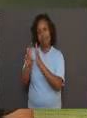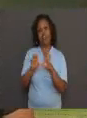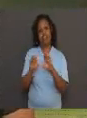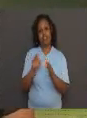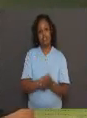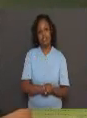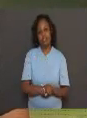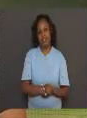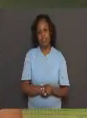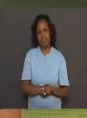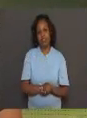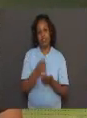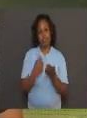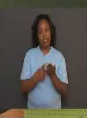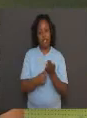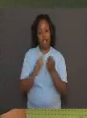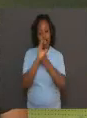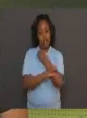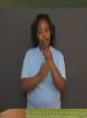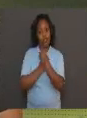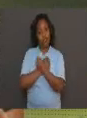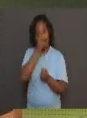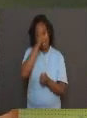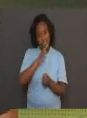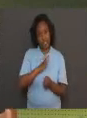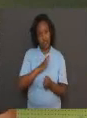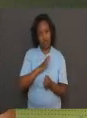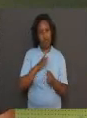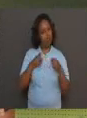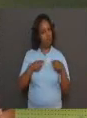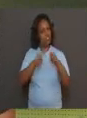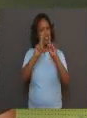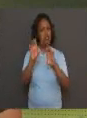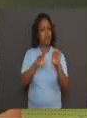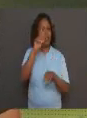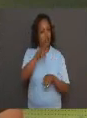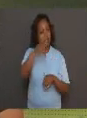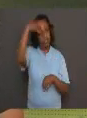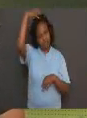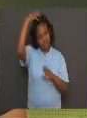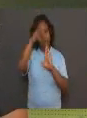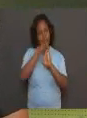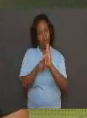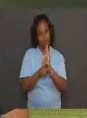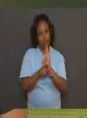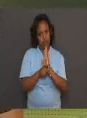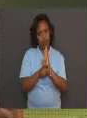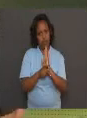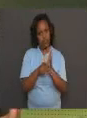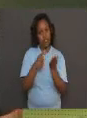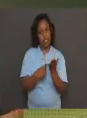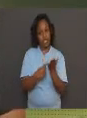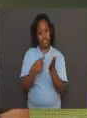It is the role of patriotic citizens to criticize government policies when they know that